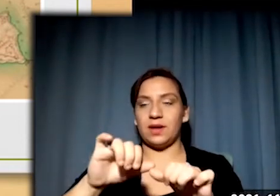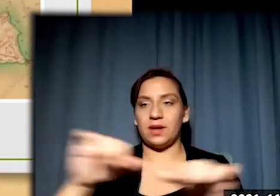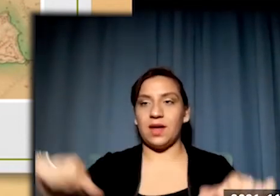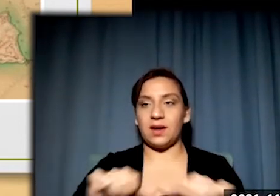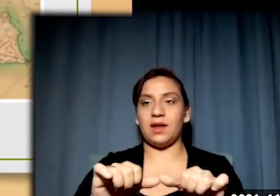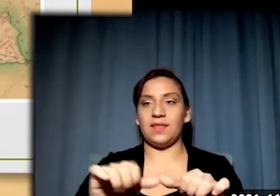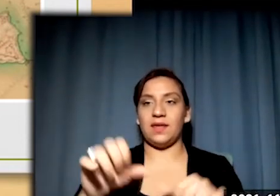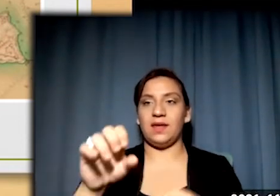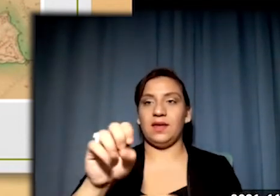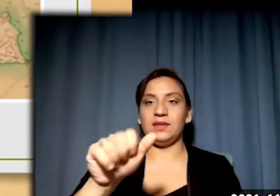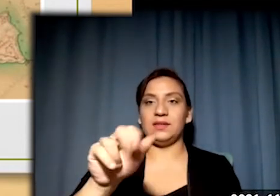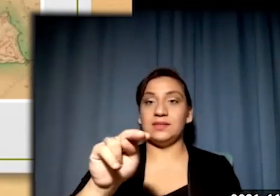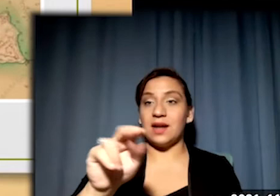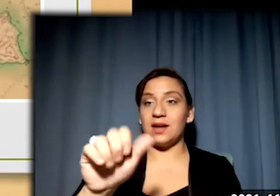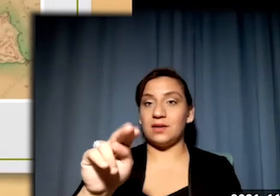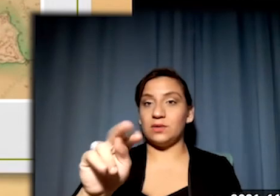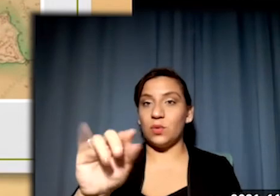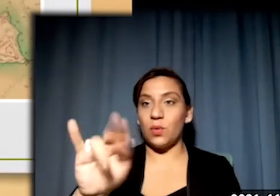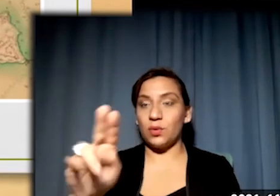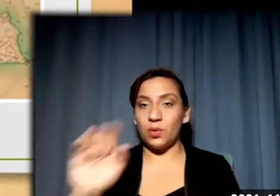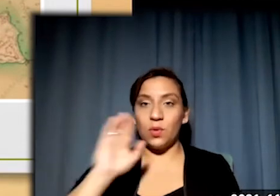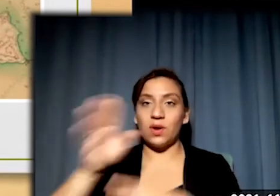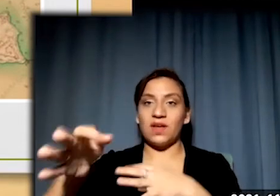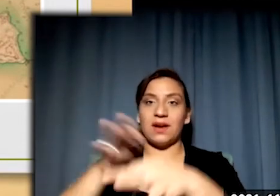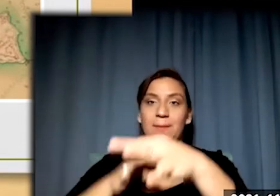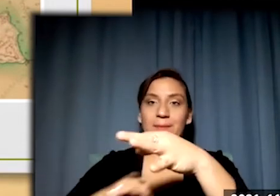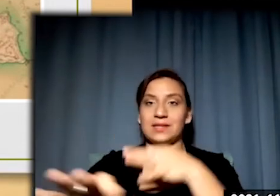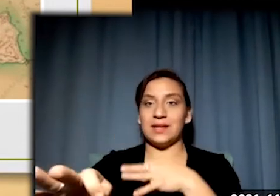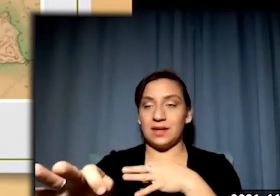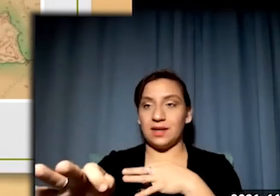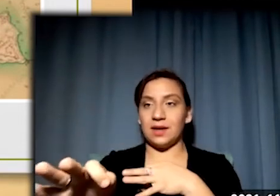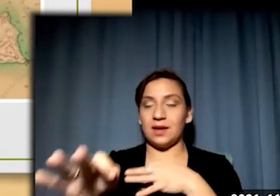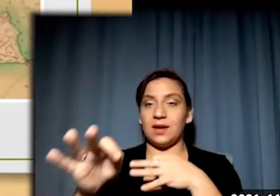which would replace the existing damaged structure